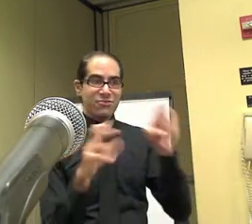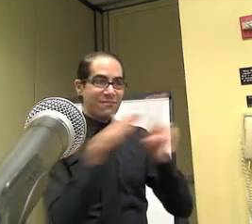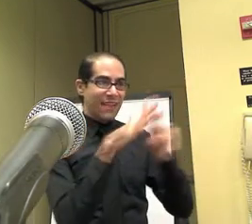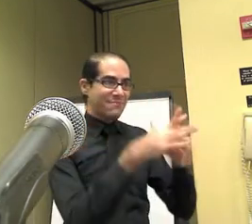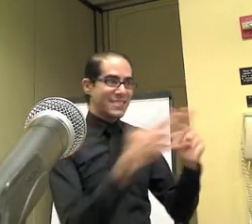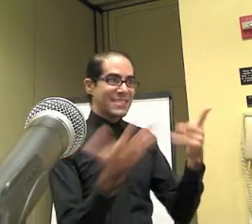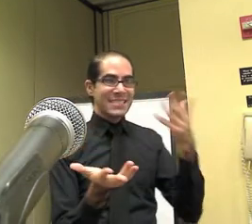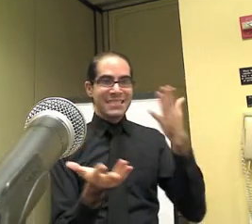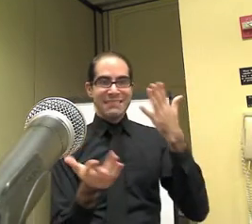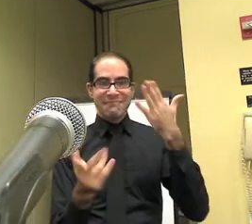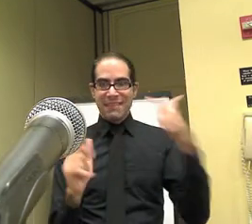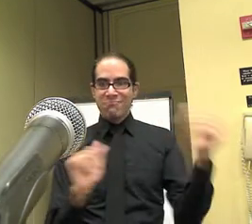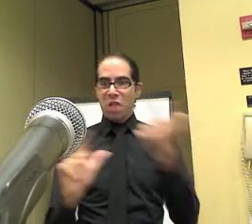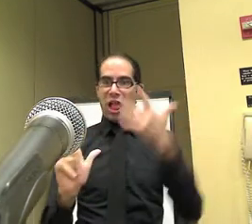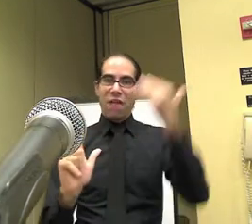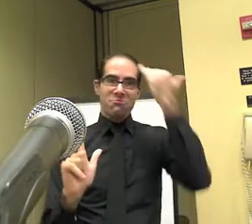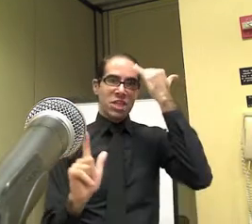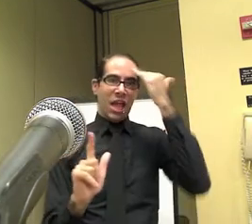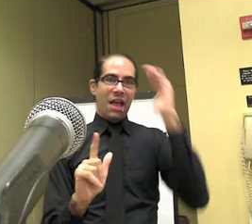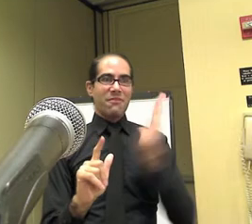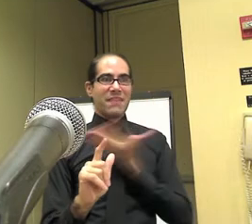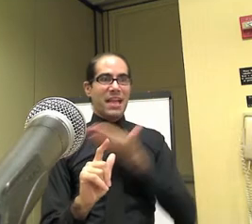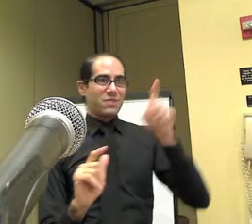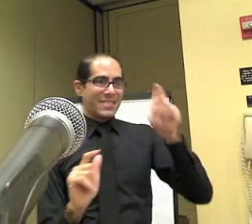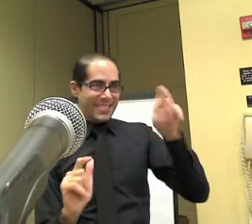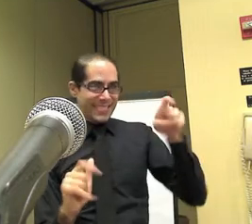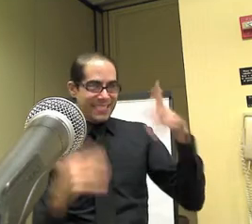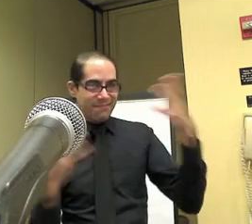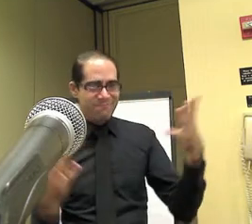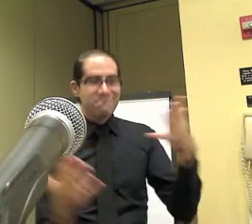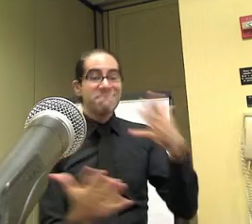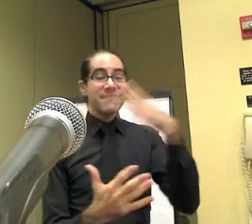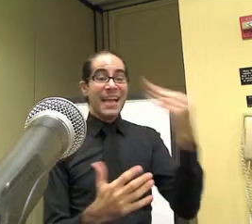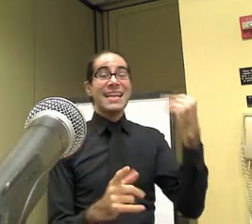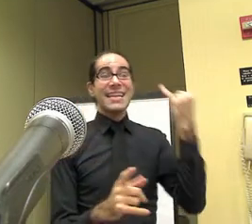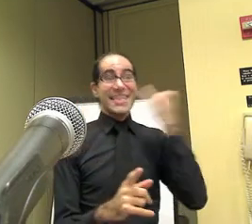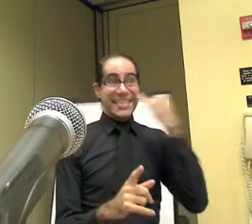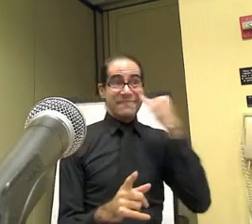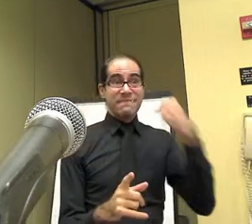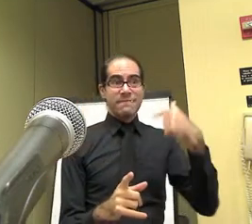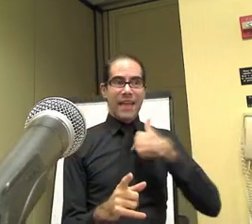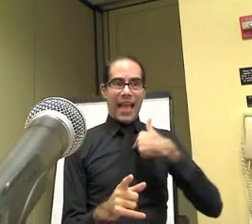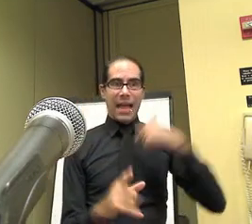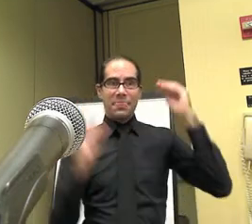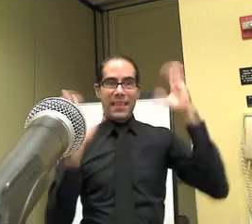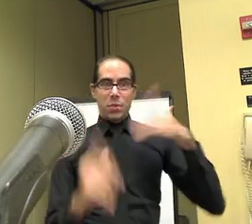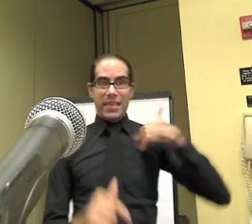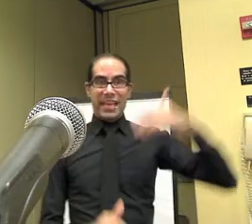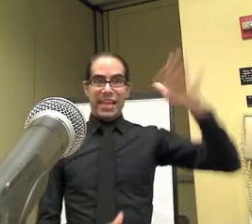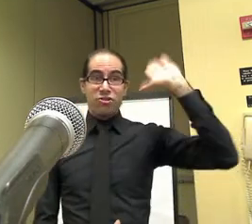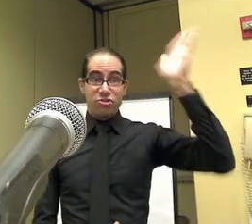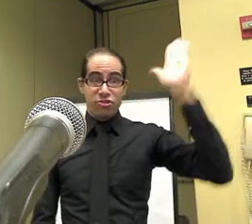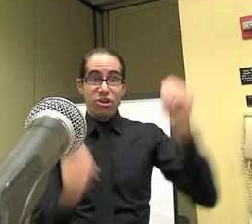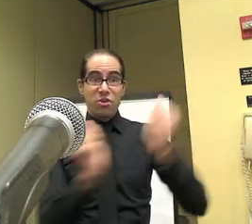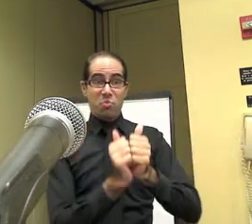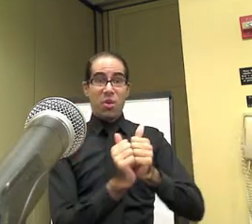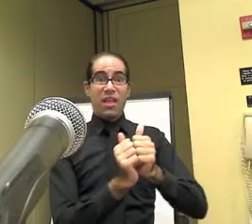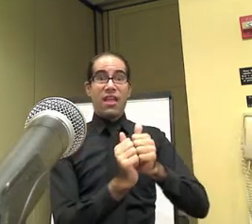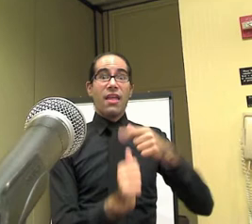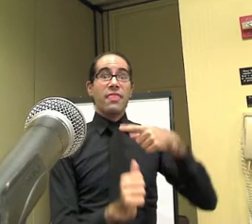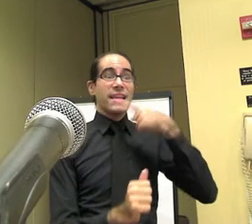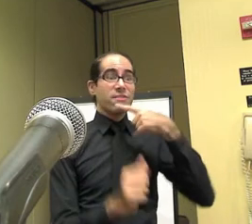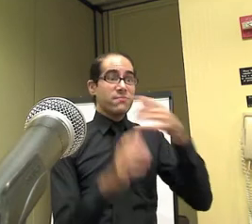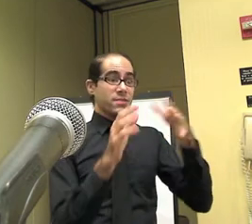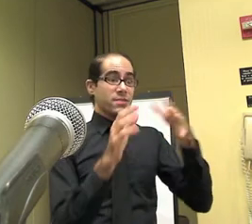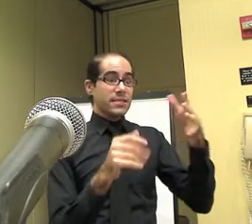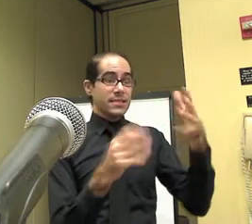One of the great advantages of this is you have less chance of accommodation issues happening because it's not an interpretive process. When